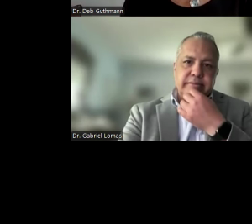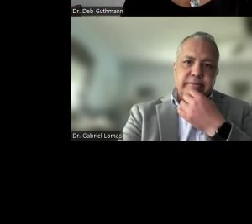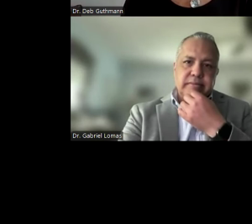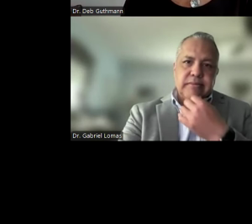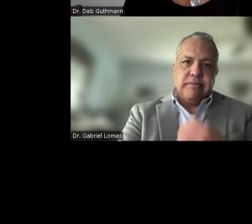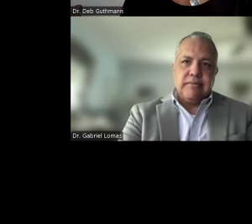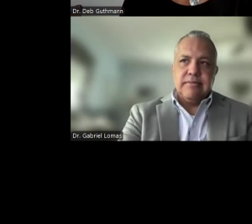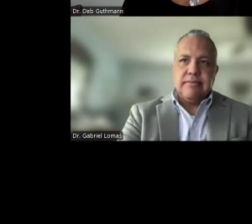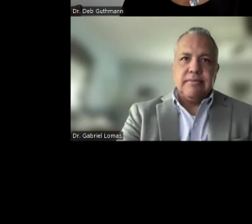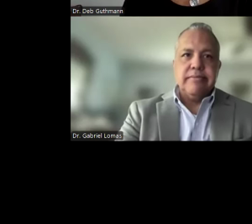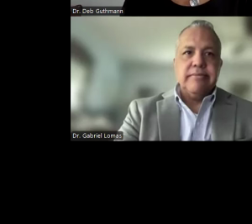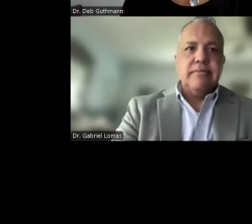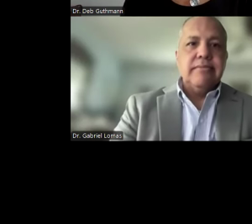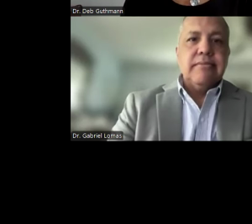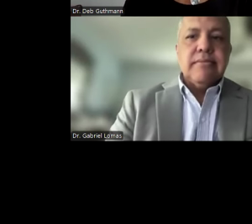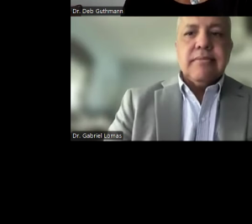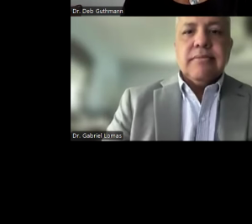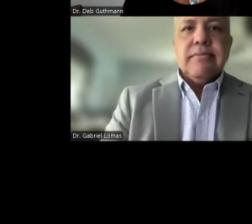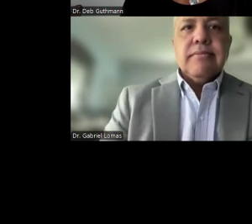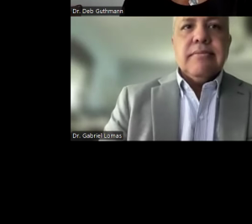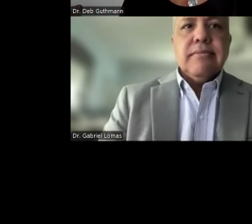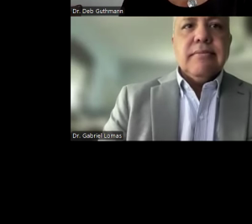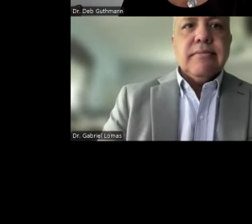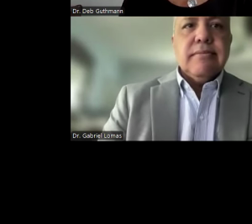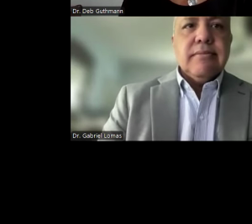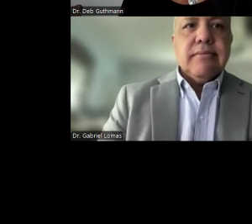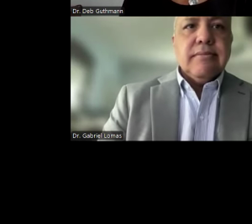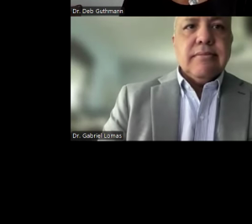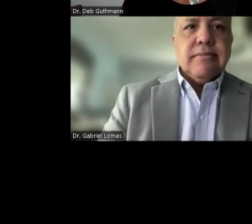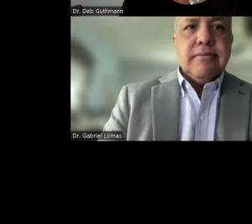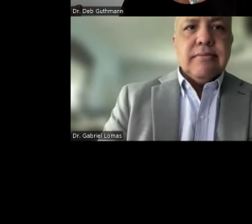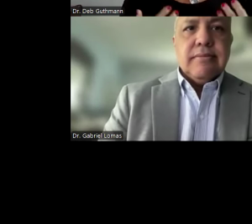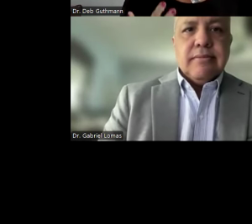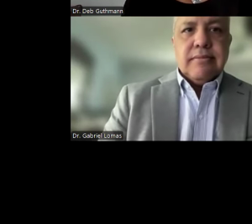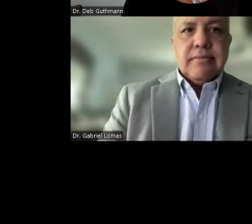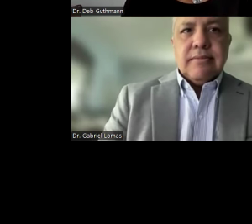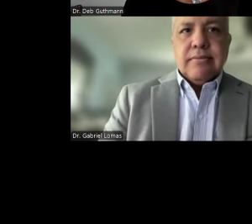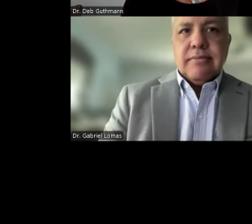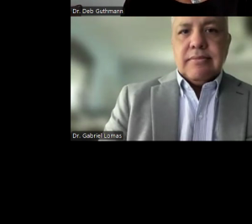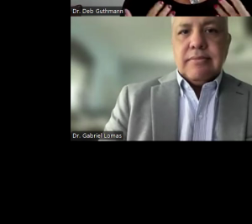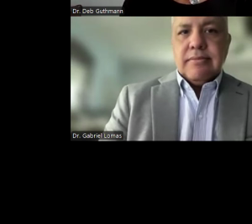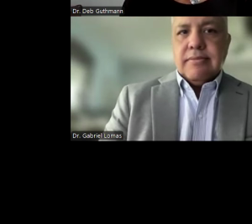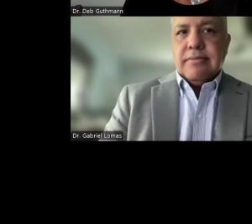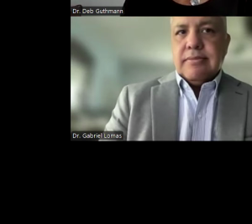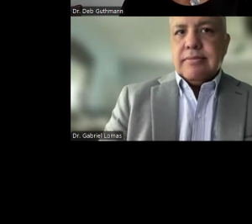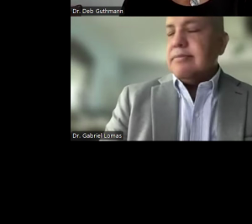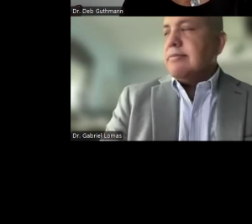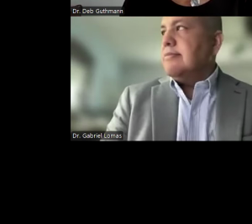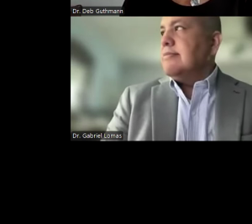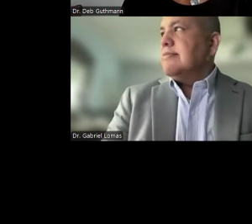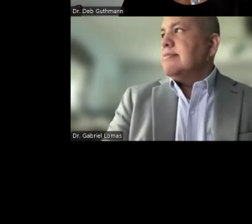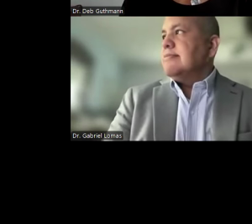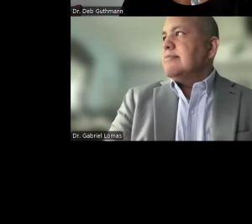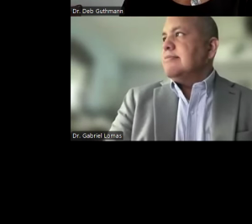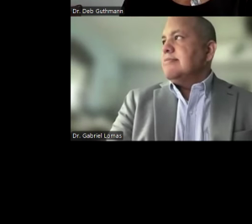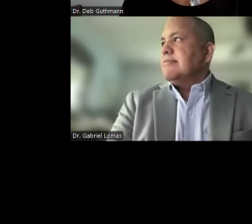law enforcement, and then what happens in the prison system. We're going to do some case studies, we're going to do some